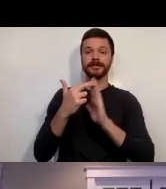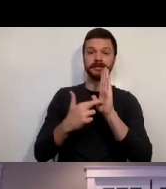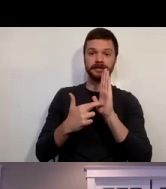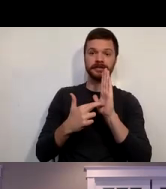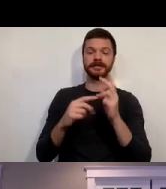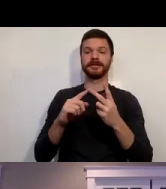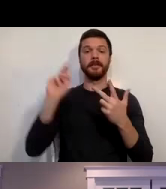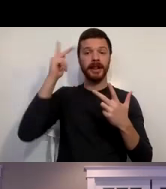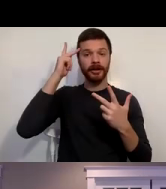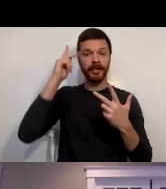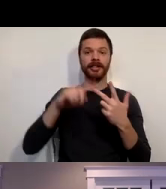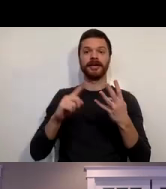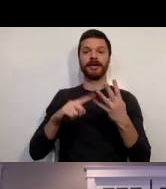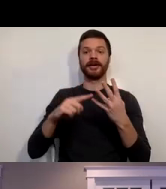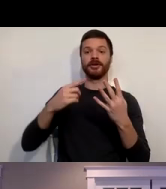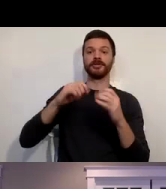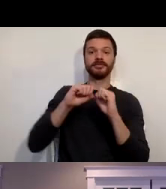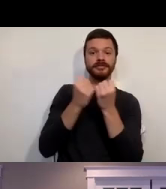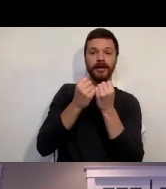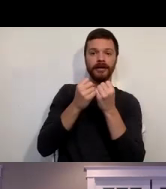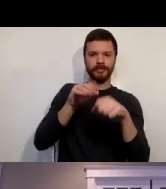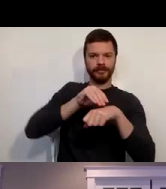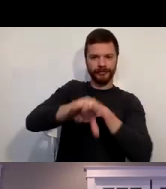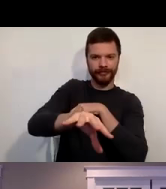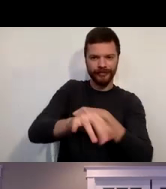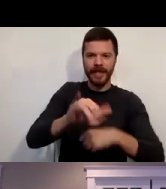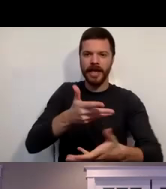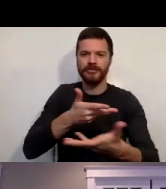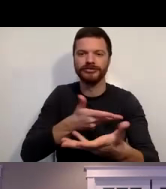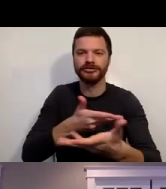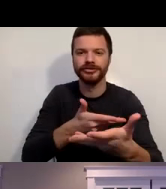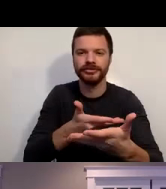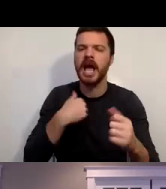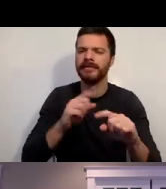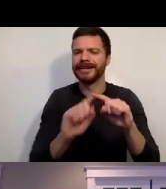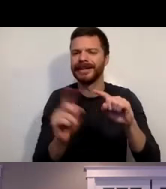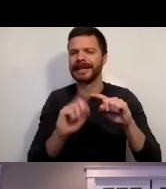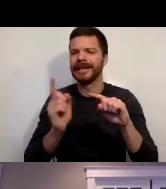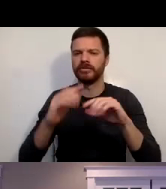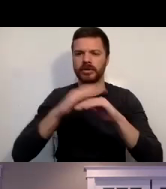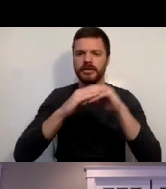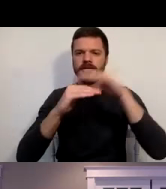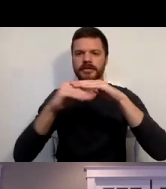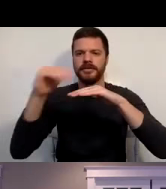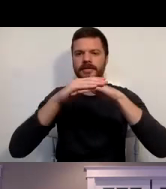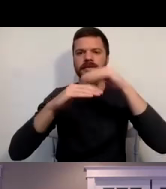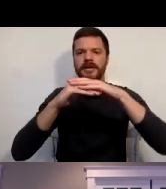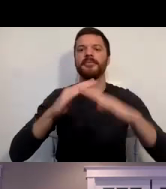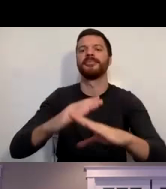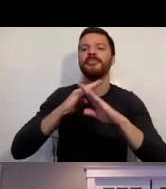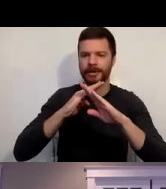political context, social context, and so on. And so there are really multi-level barriers that we face to implementation that are important to